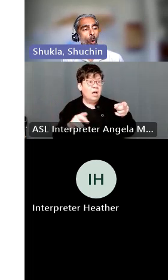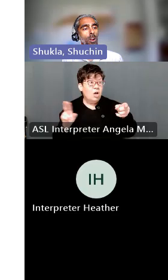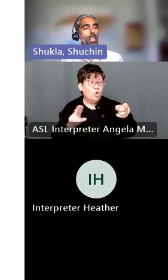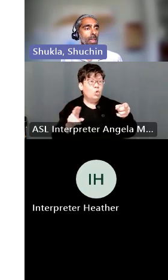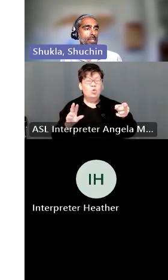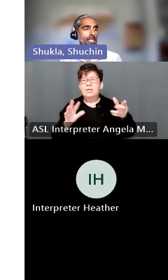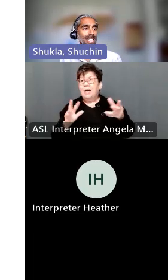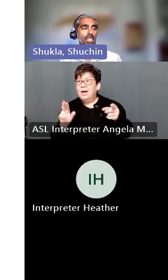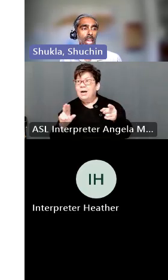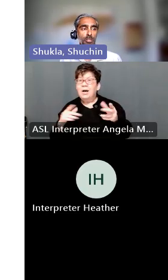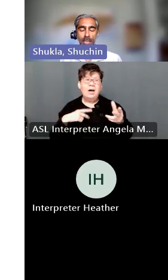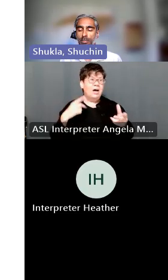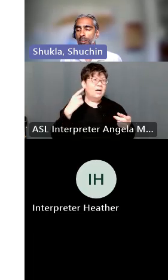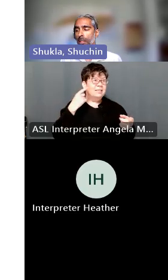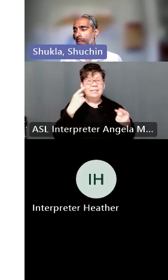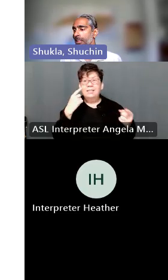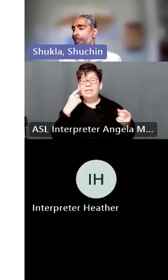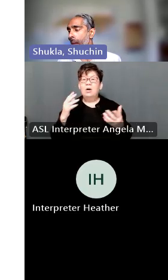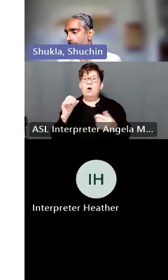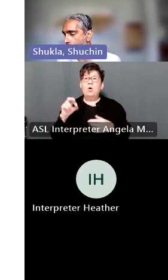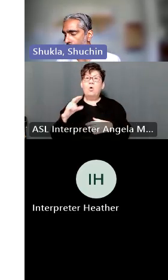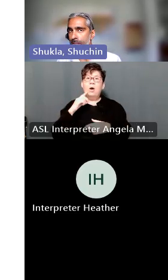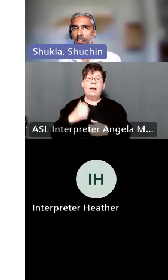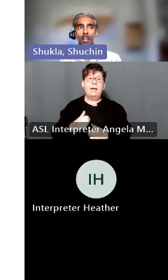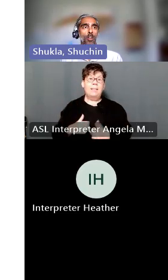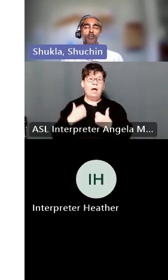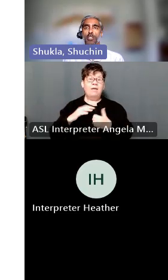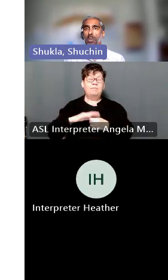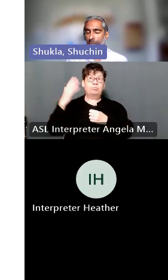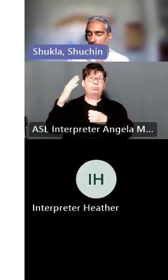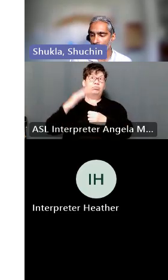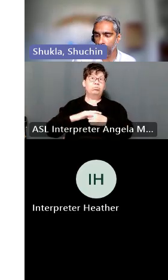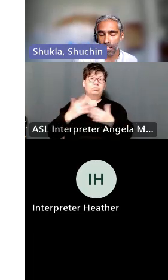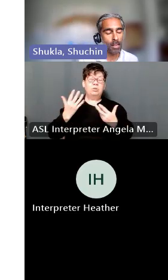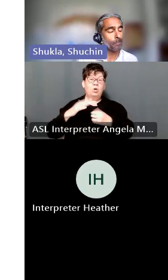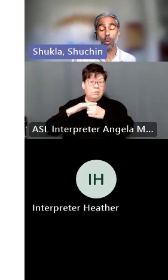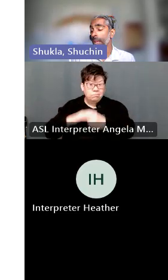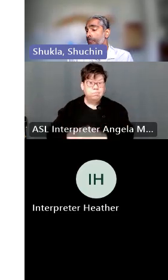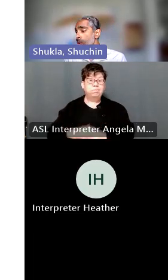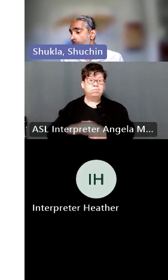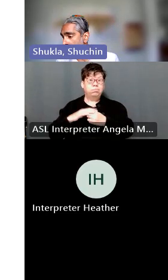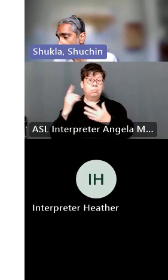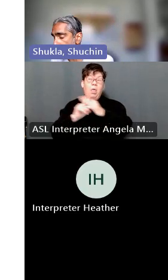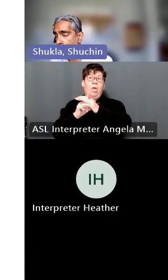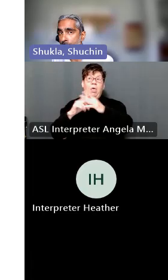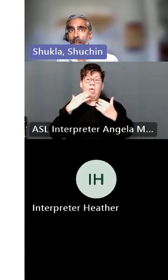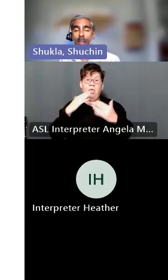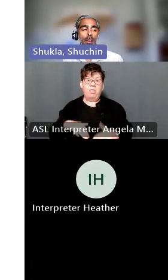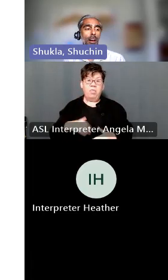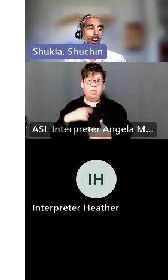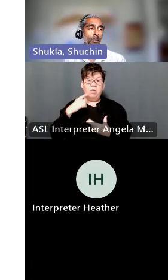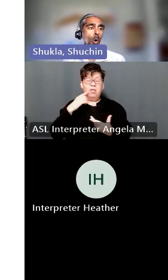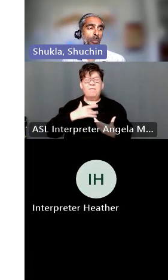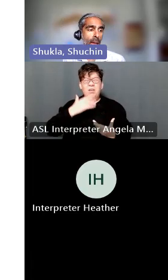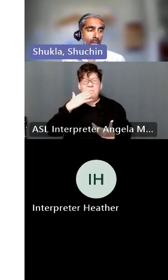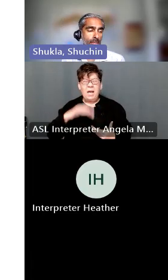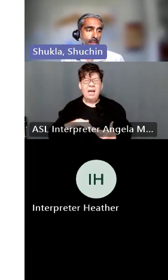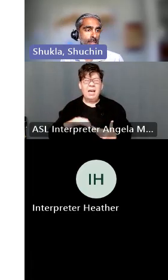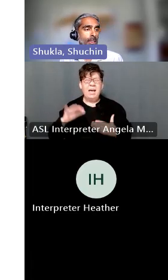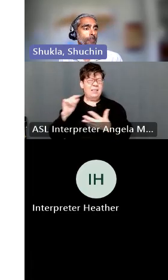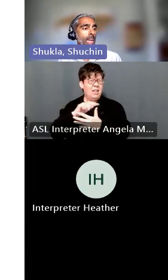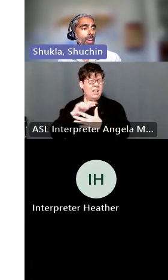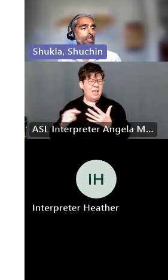et cetera. Or it could be, in this case, a life stressor, like something bad happens, you have a stressful day, you wake up on the wrong side of the bed, a